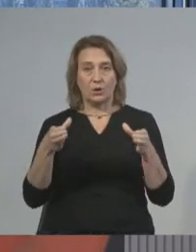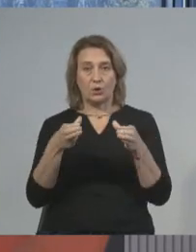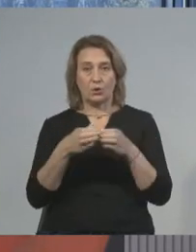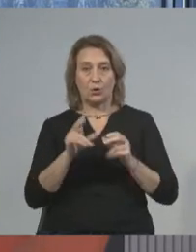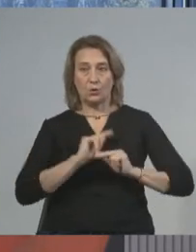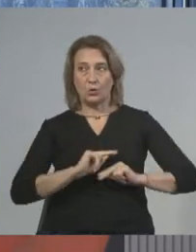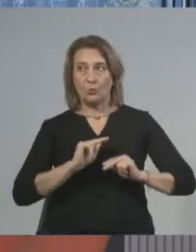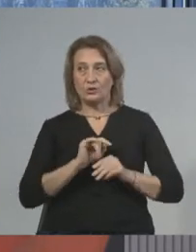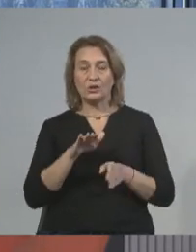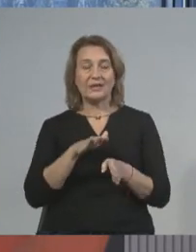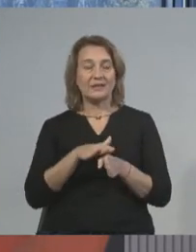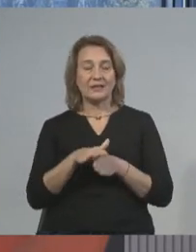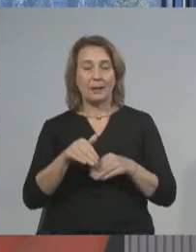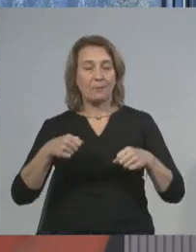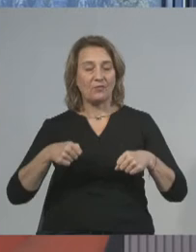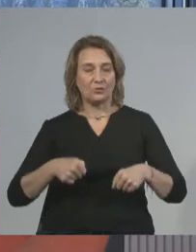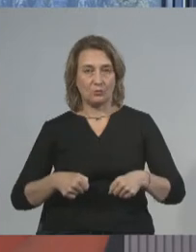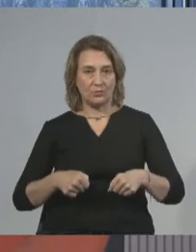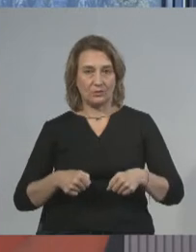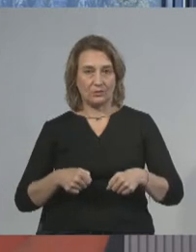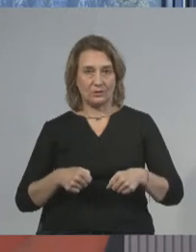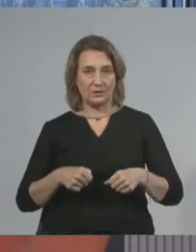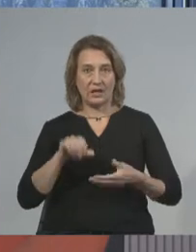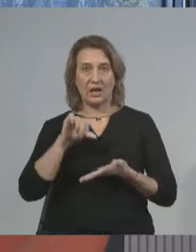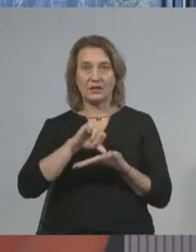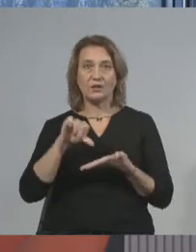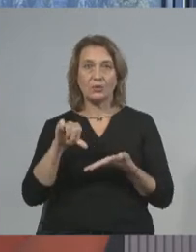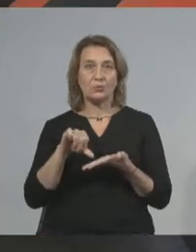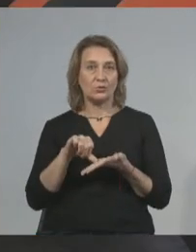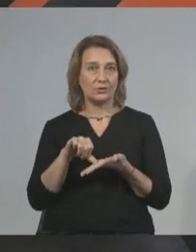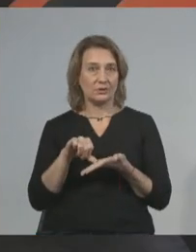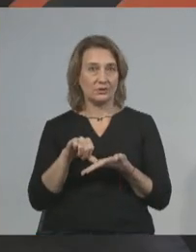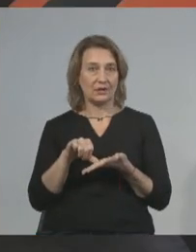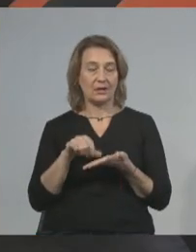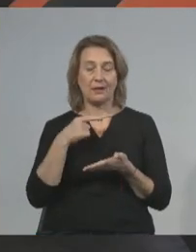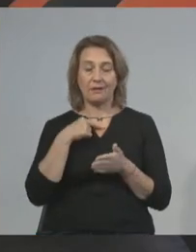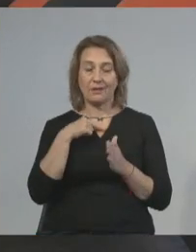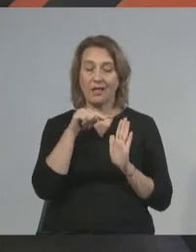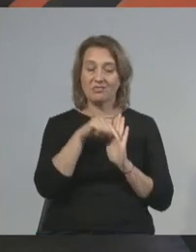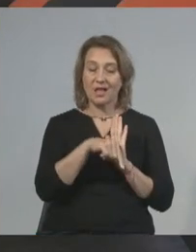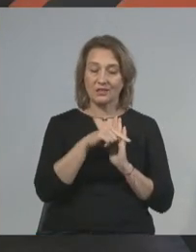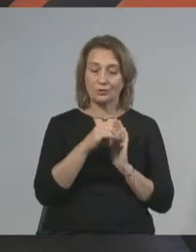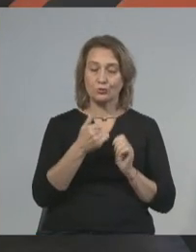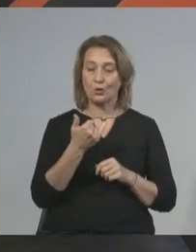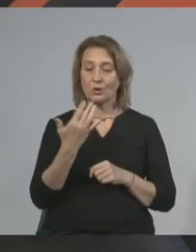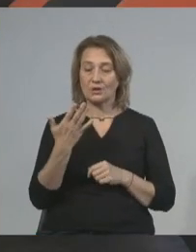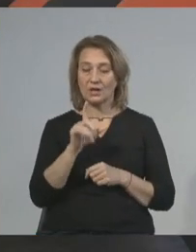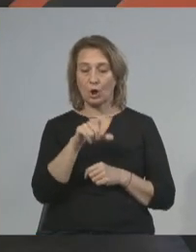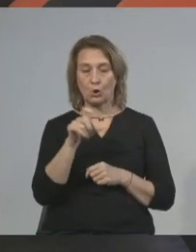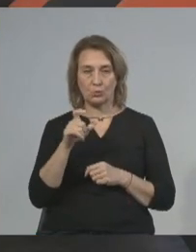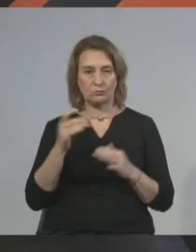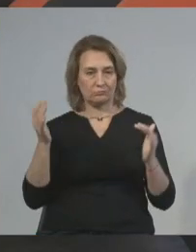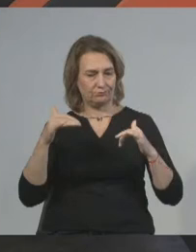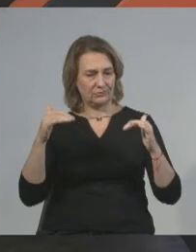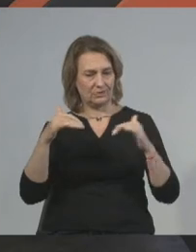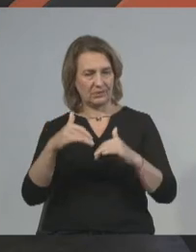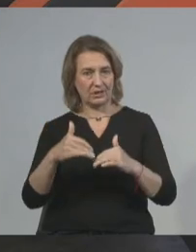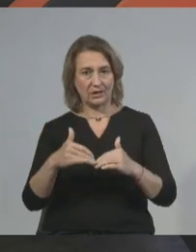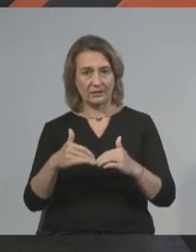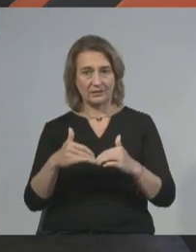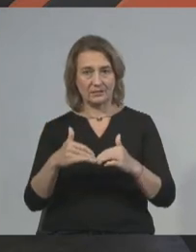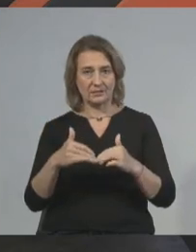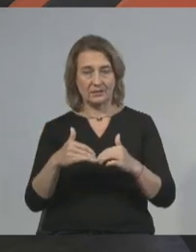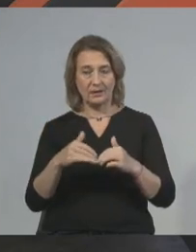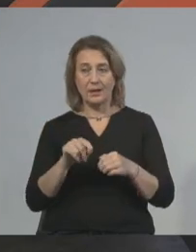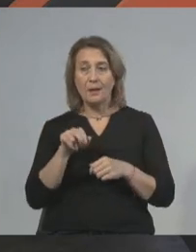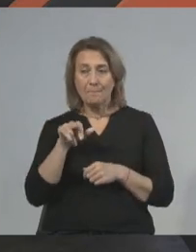do that we have a lot of working groups that don't have the responsibility or the opportunity